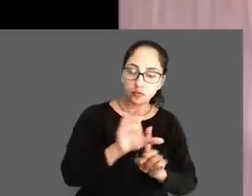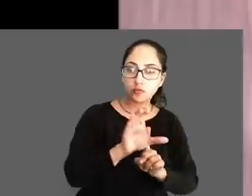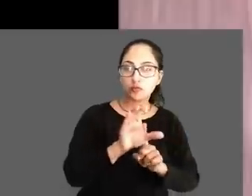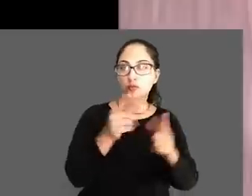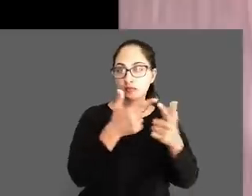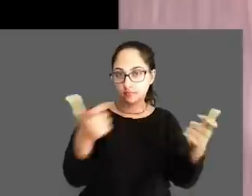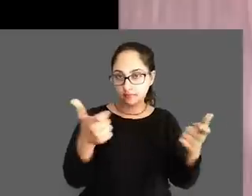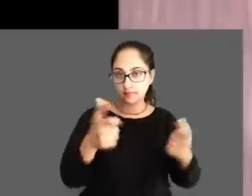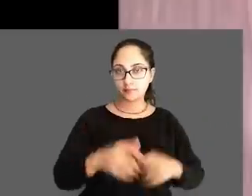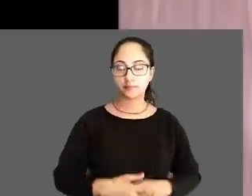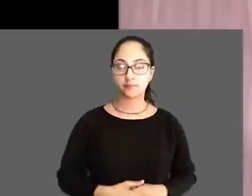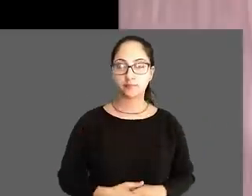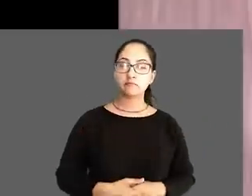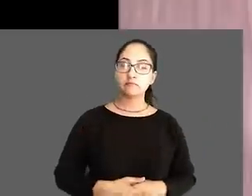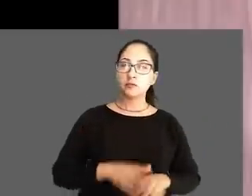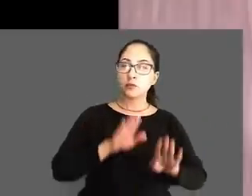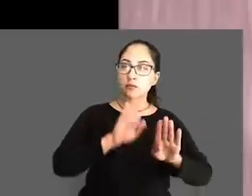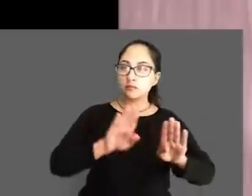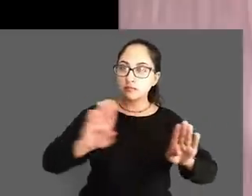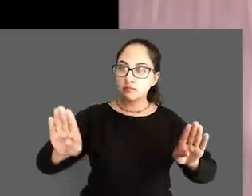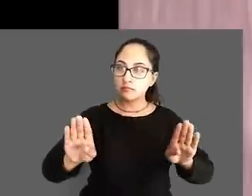reflective purposes.